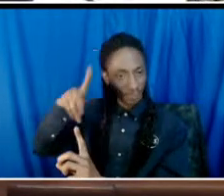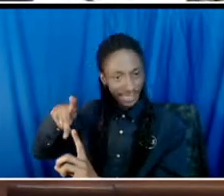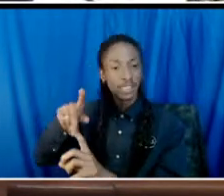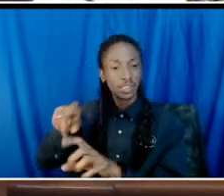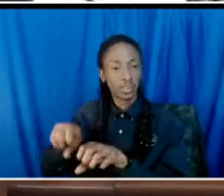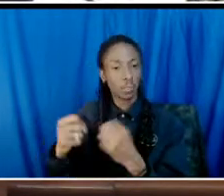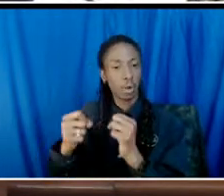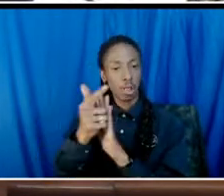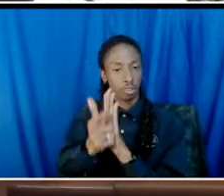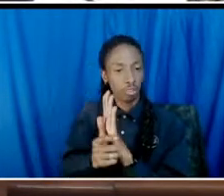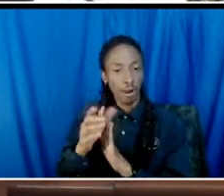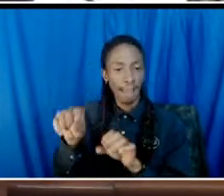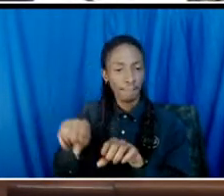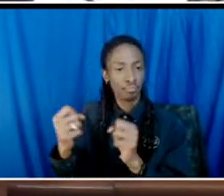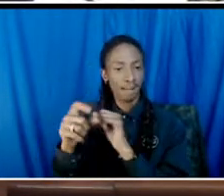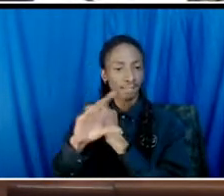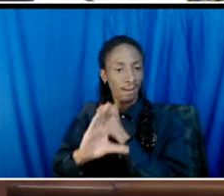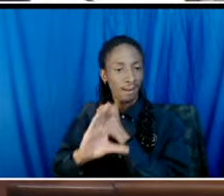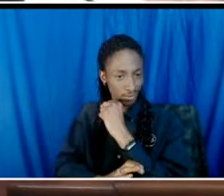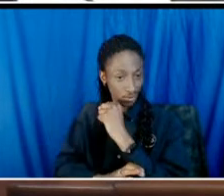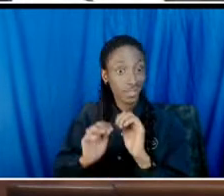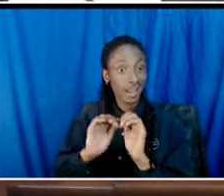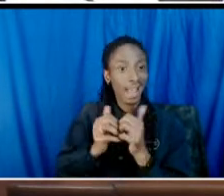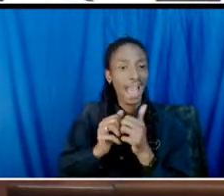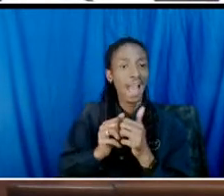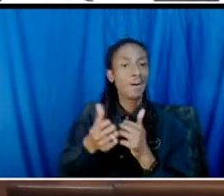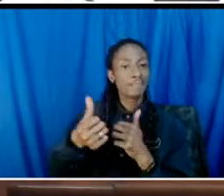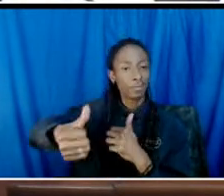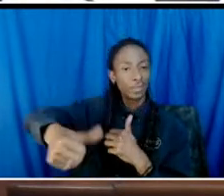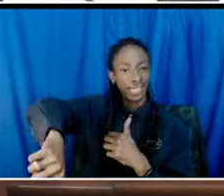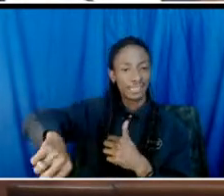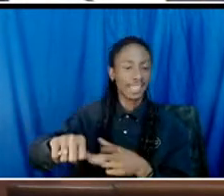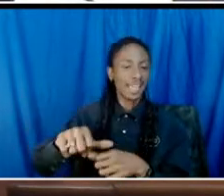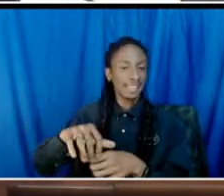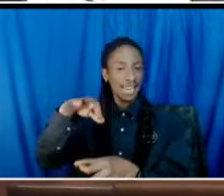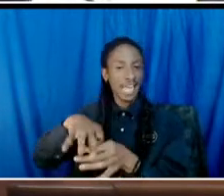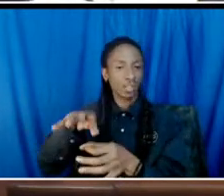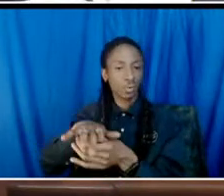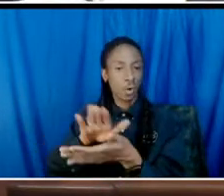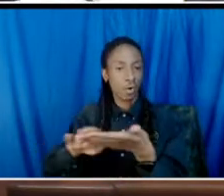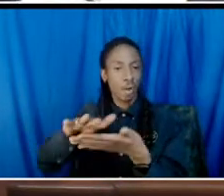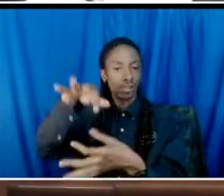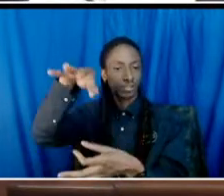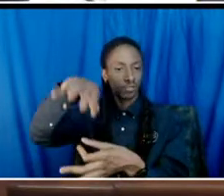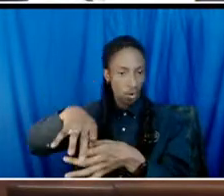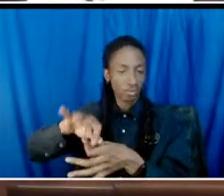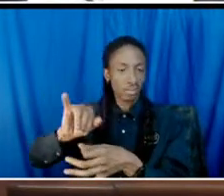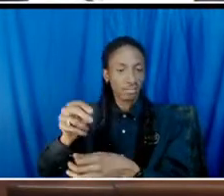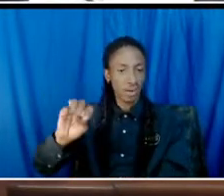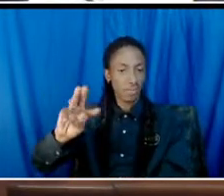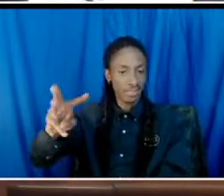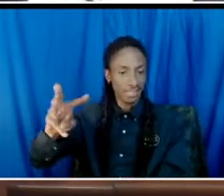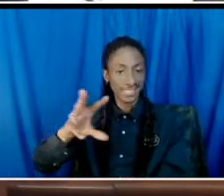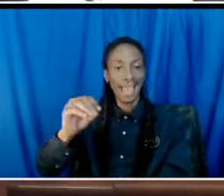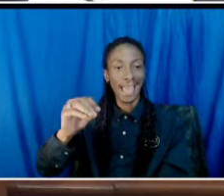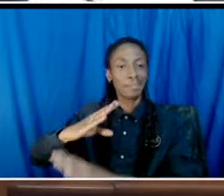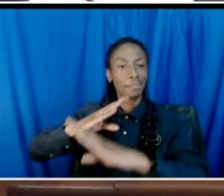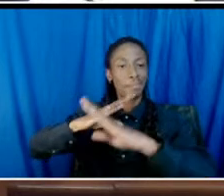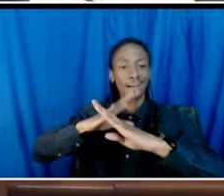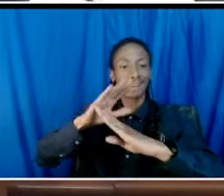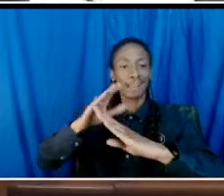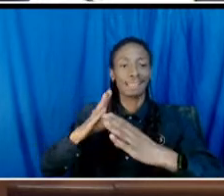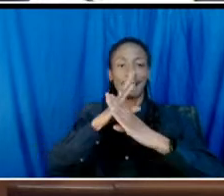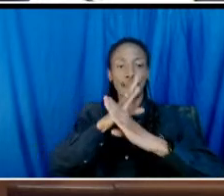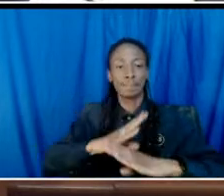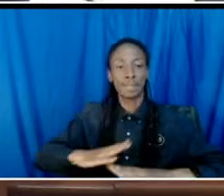Constitution by rejecting the Electoral College votes on January 6th and blocking the peaceful transfer